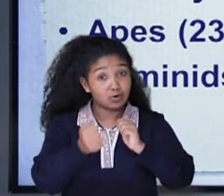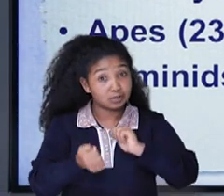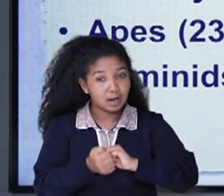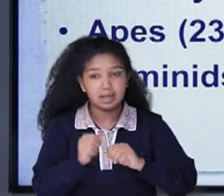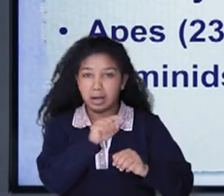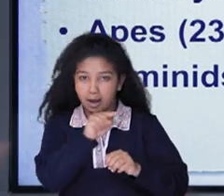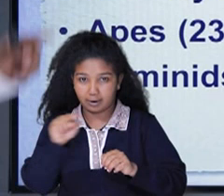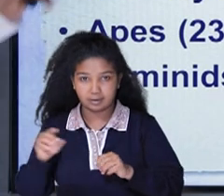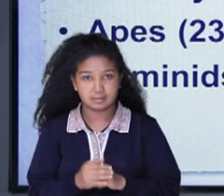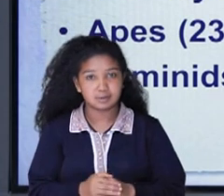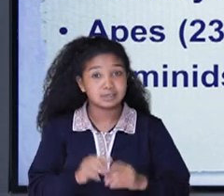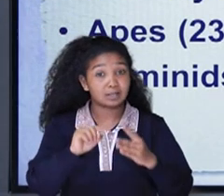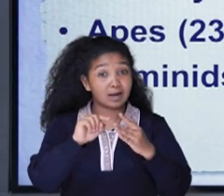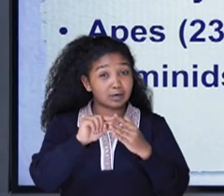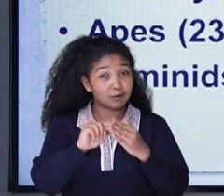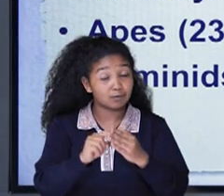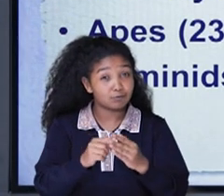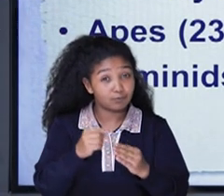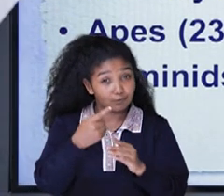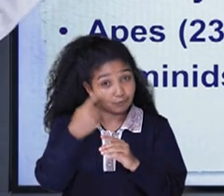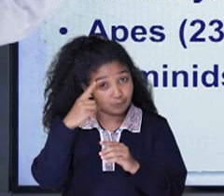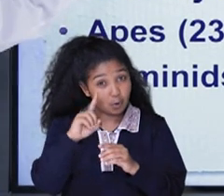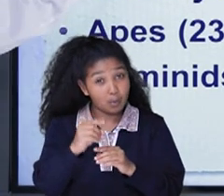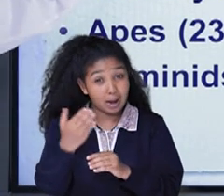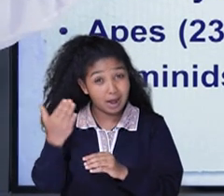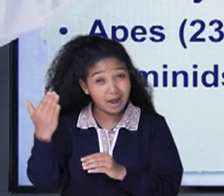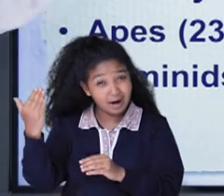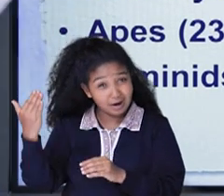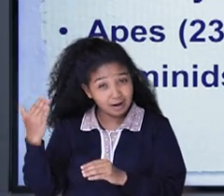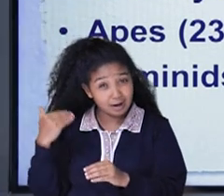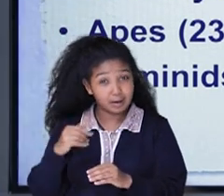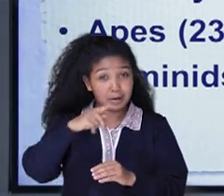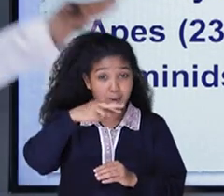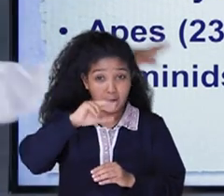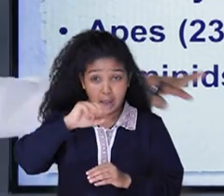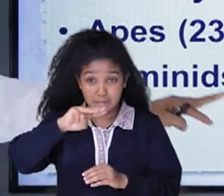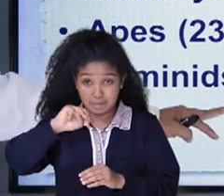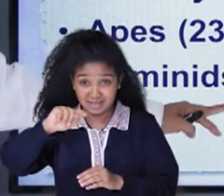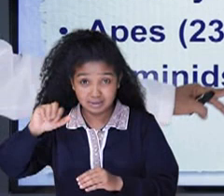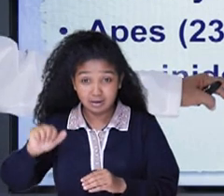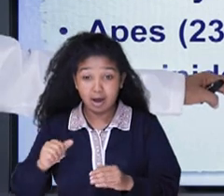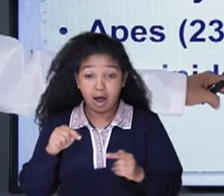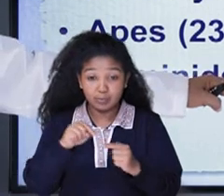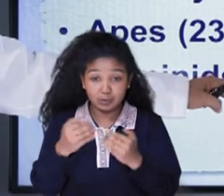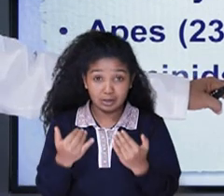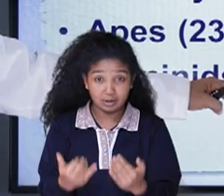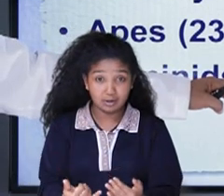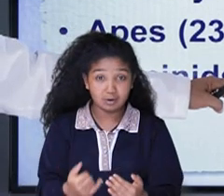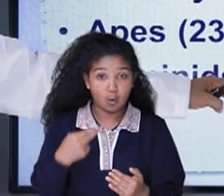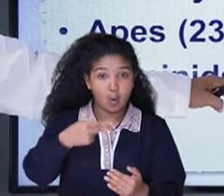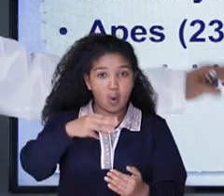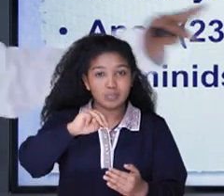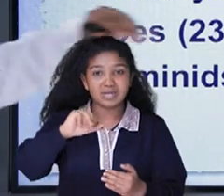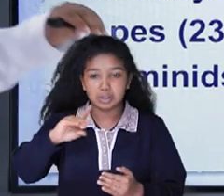line, starting from early primates up to the current hominids.